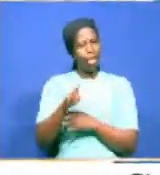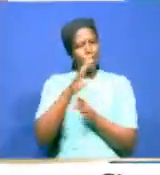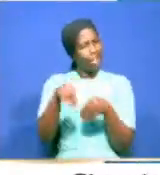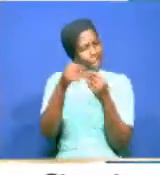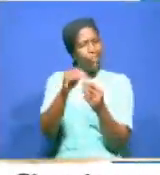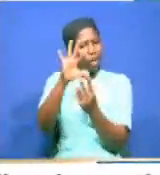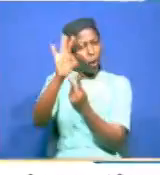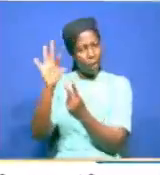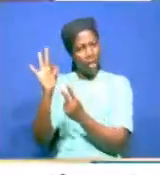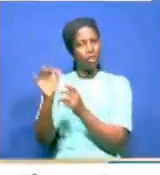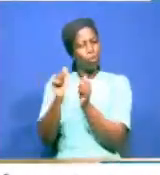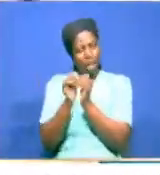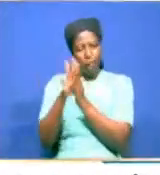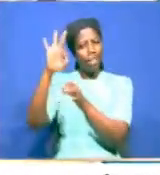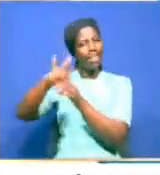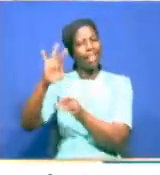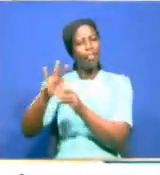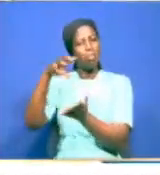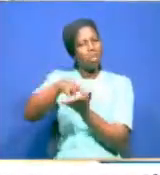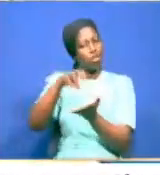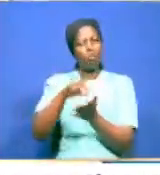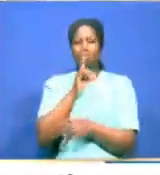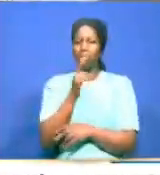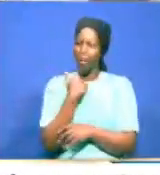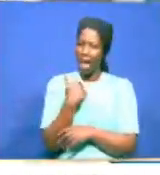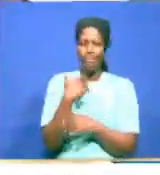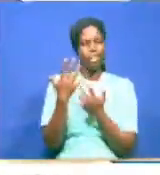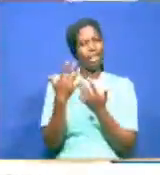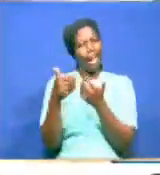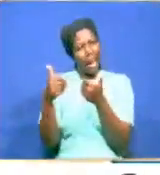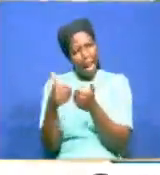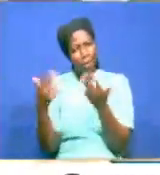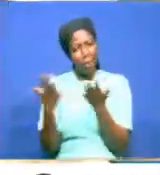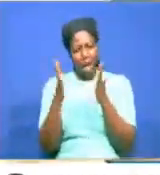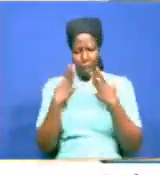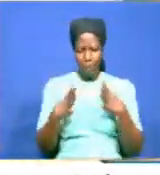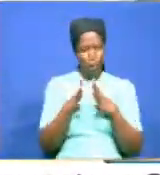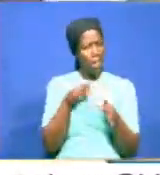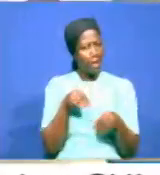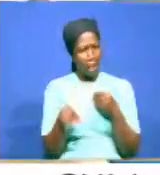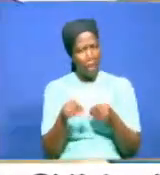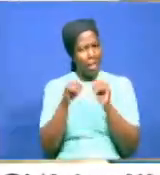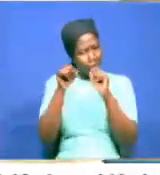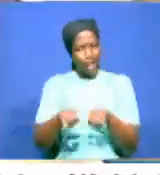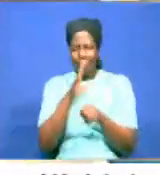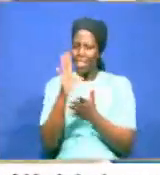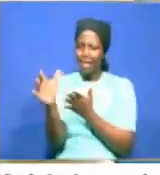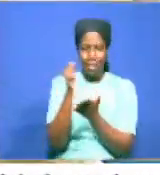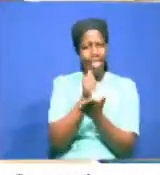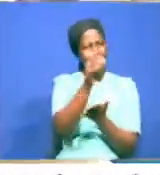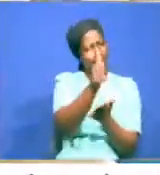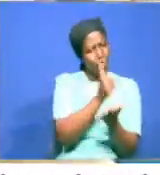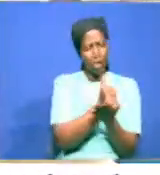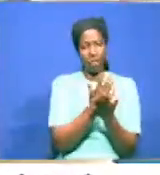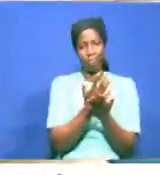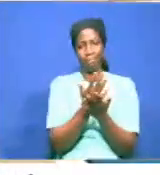elective positions. So people have been given, there's a window, a free window, where persons with disabilities can be employed, not necessarily if they